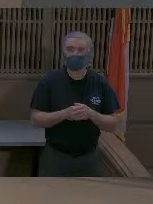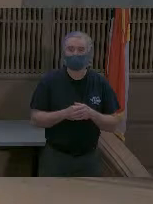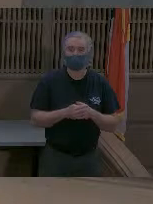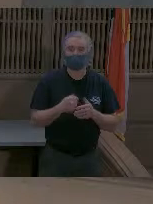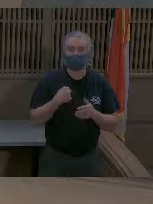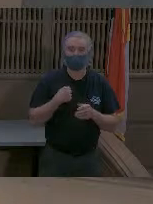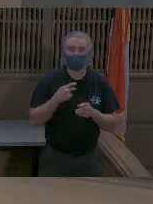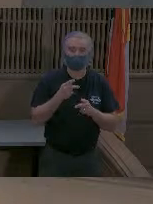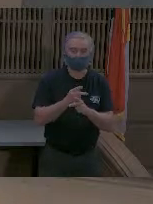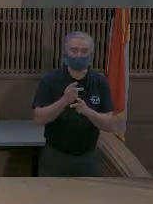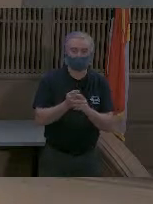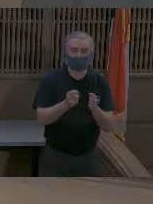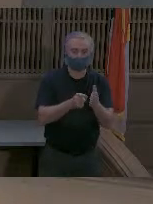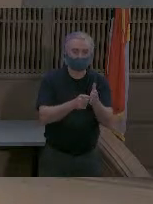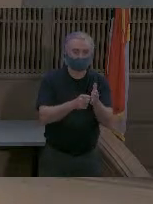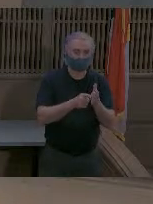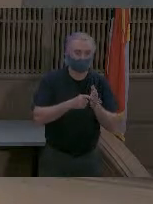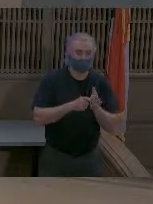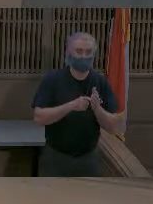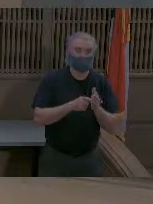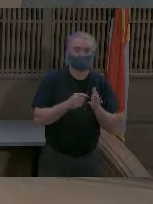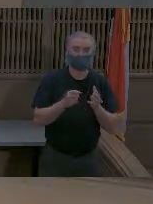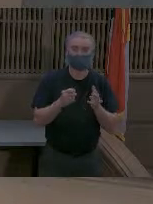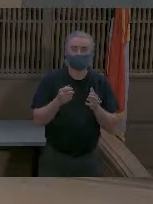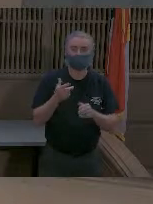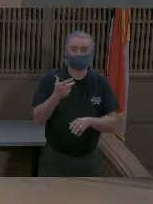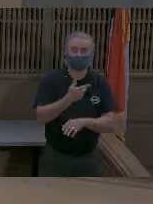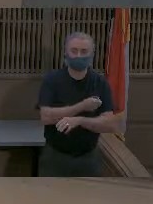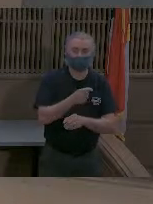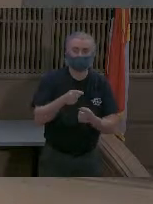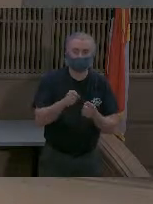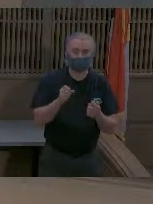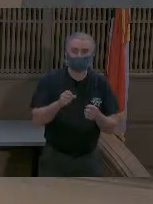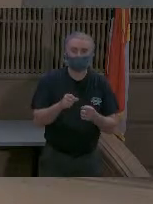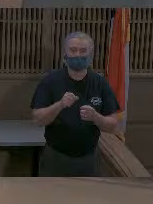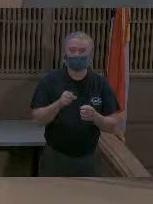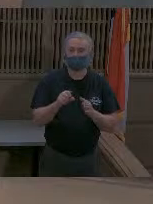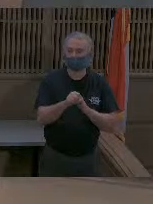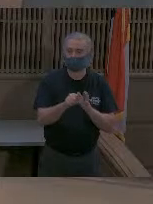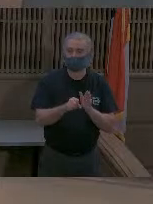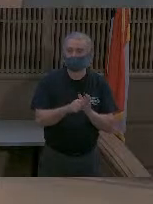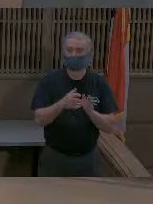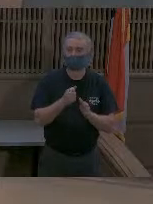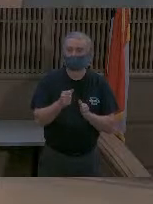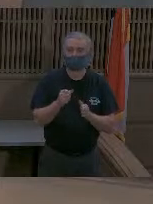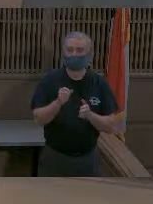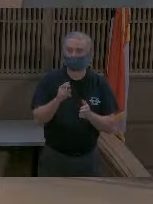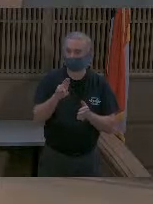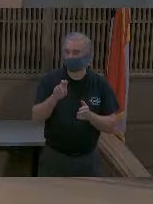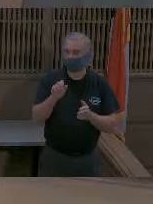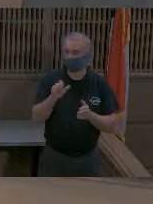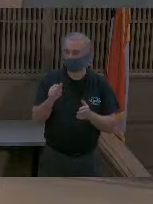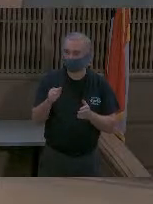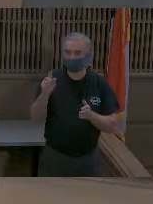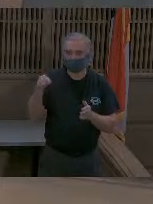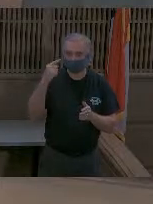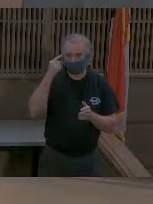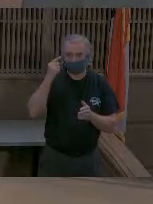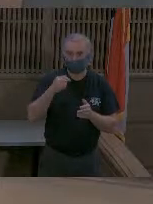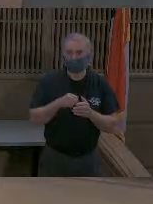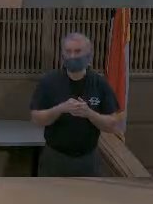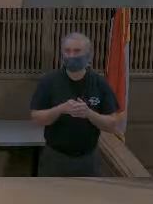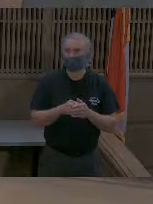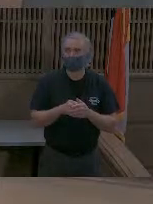who in turn get those from the United States government. So we don't always get what we request, but we request a bunch, and we're giving